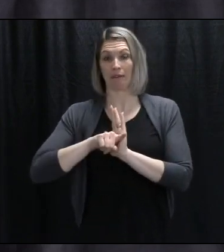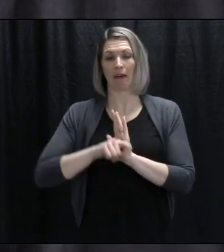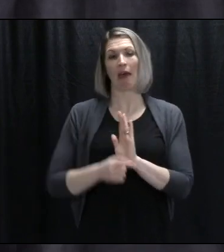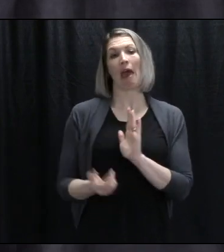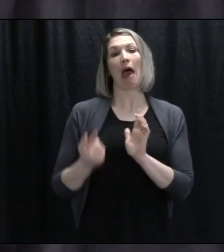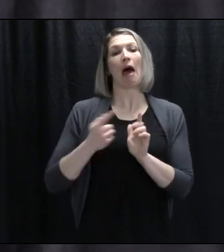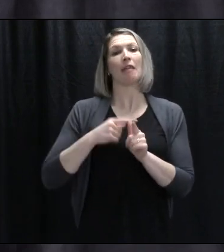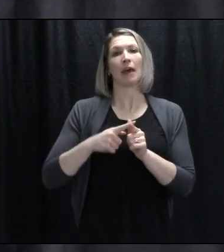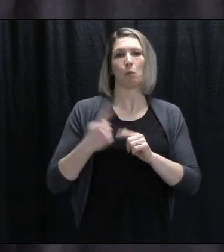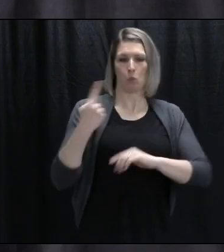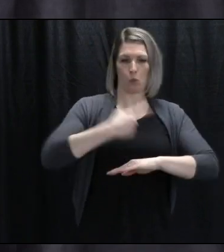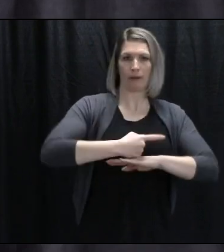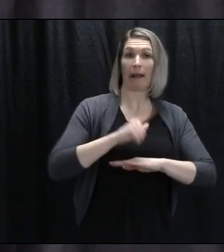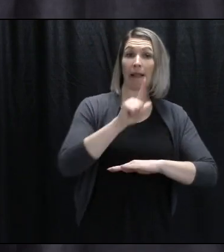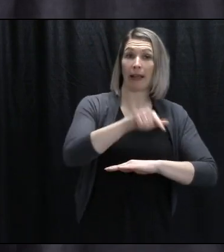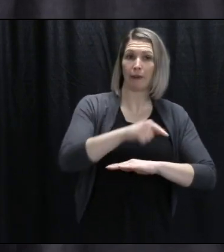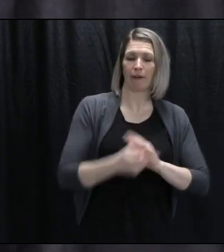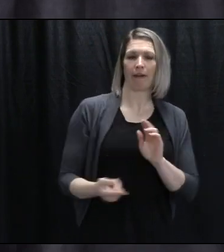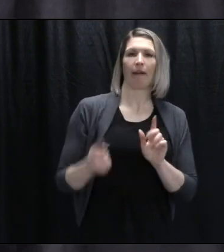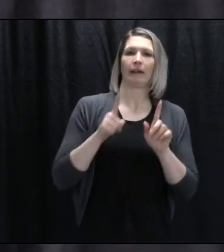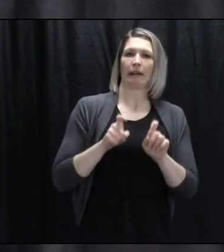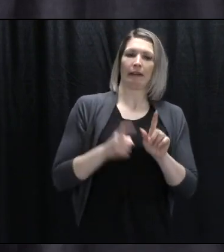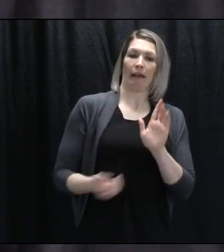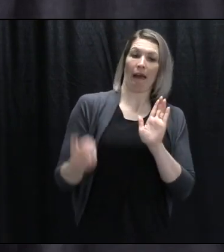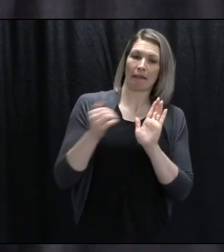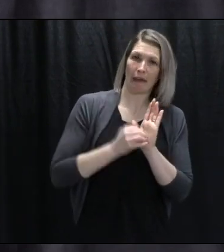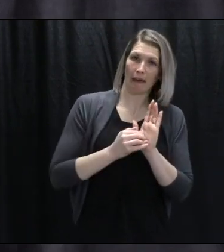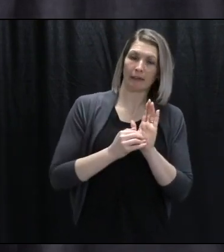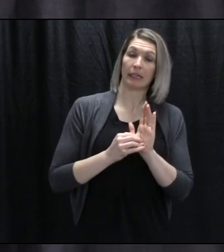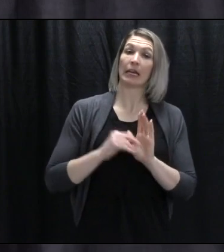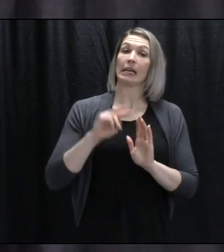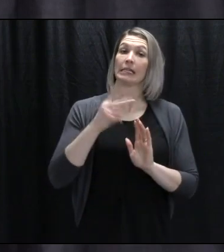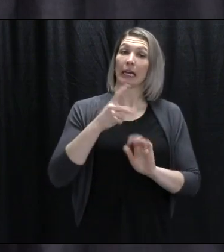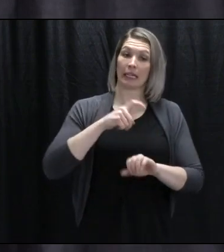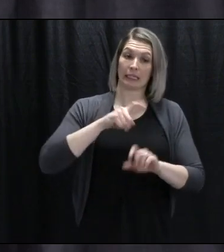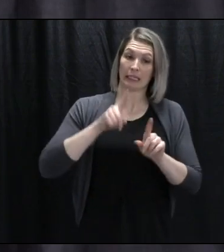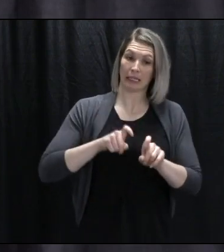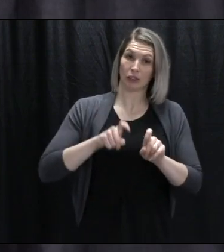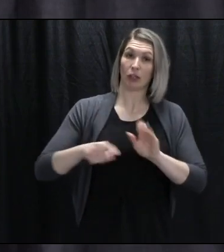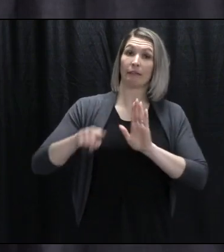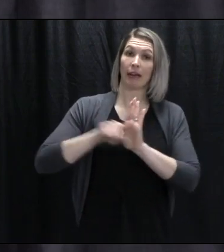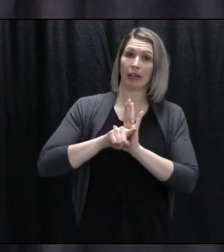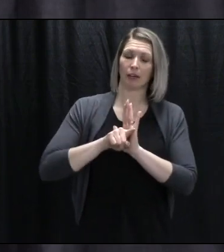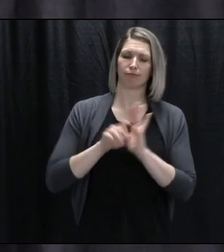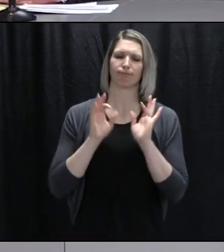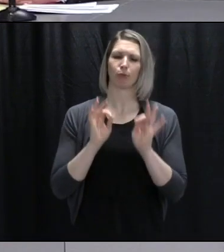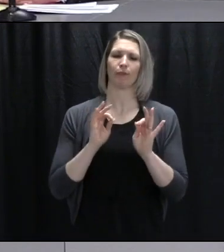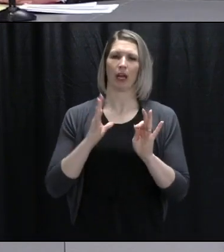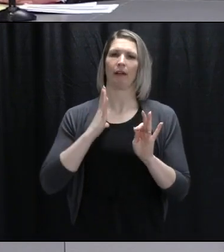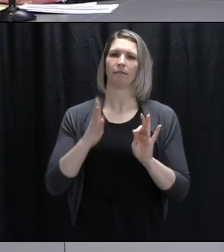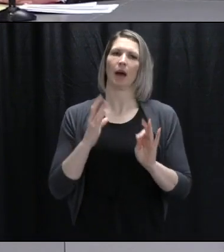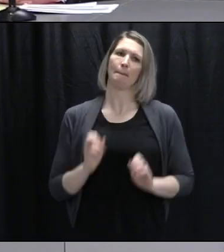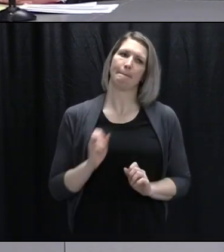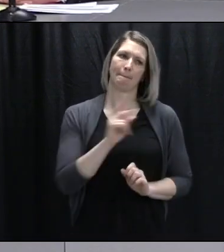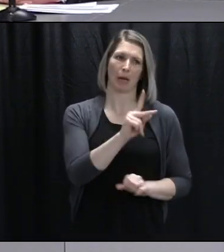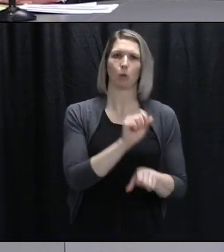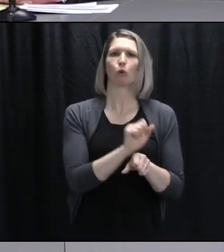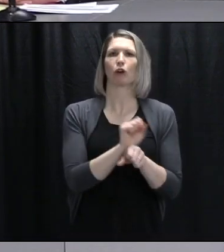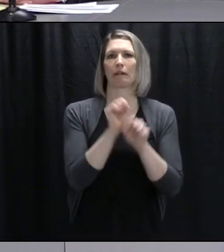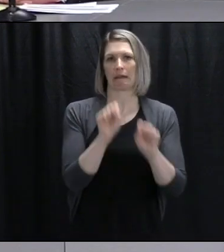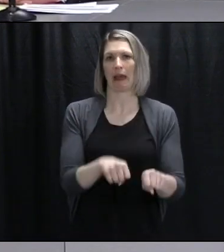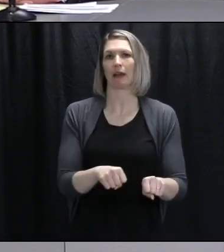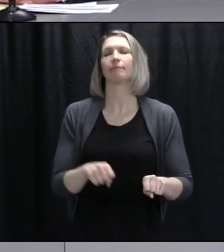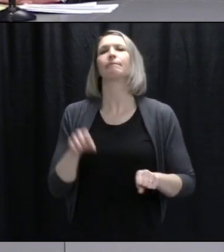seems to be coming out of Italy is that it may have been a mistake to treat COVID patients in hospitals, that it might have made more sense to treat them